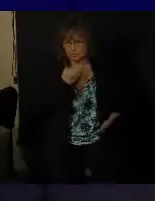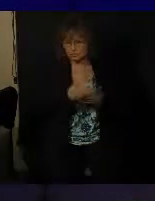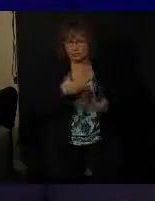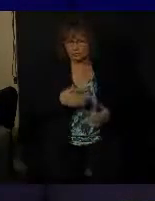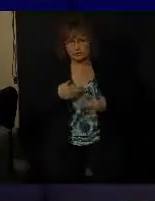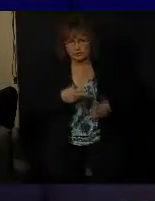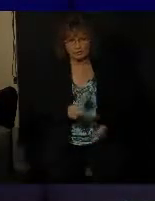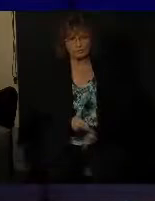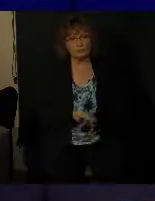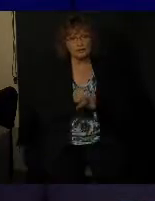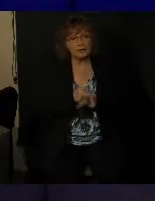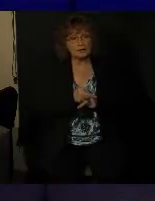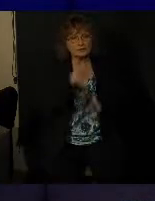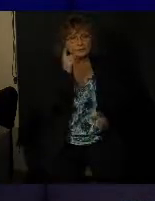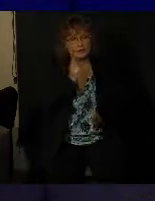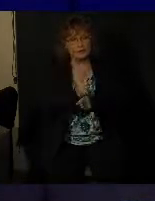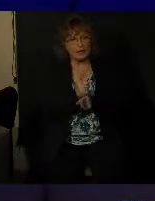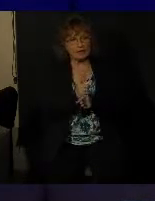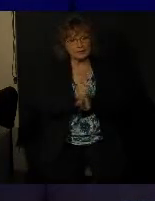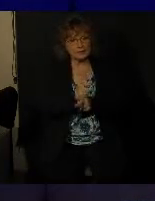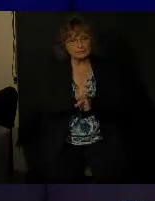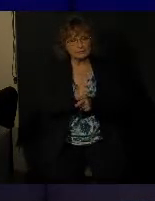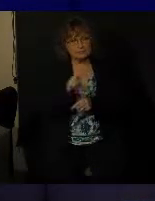Raised good. Both parents are there.